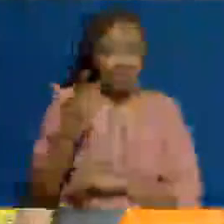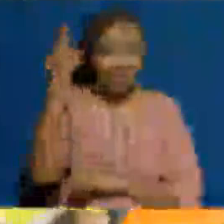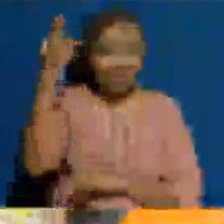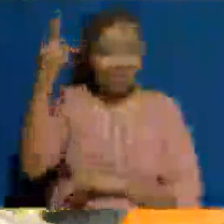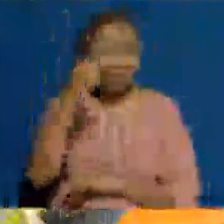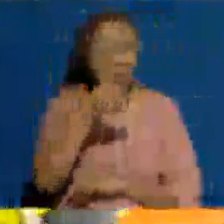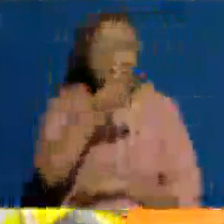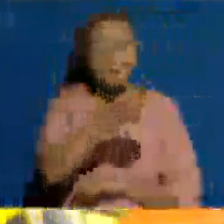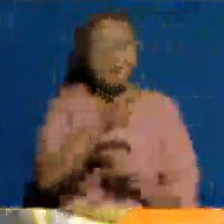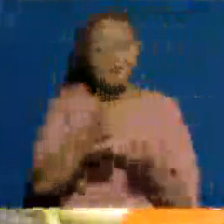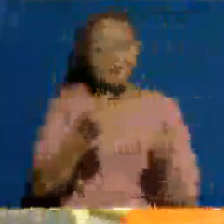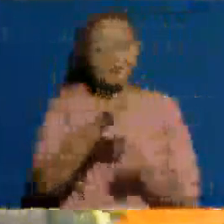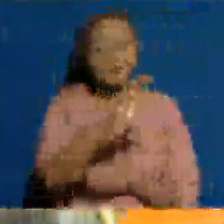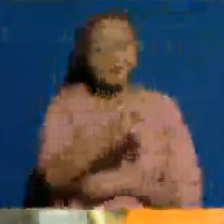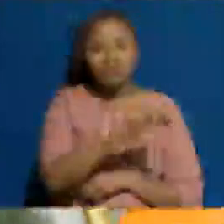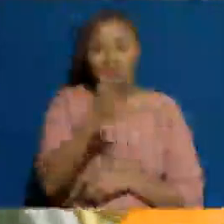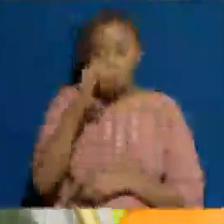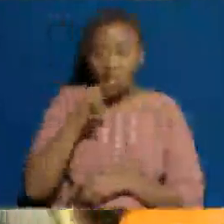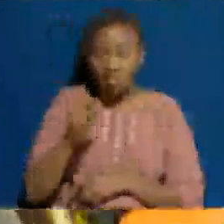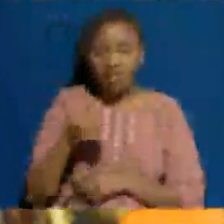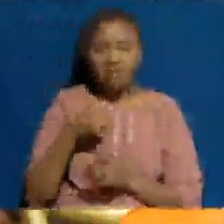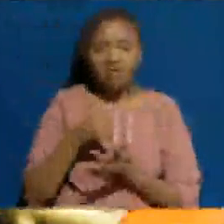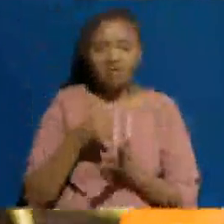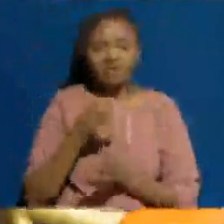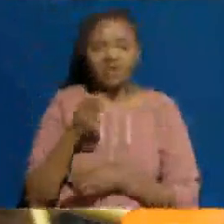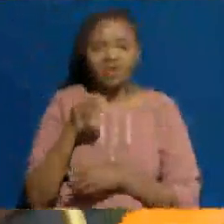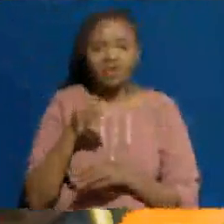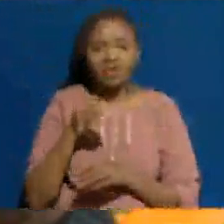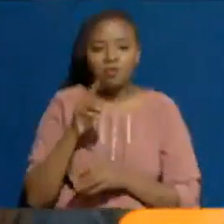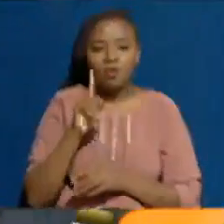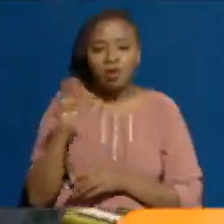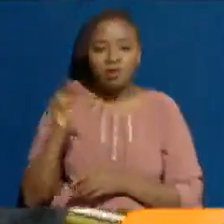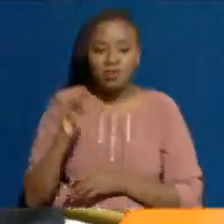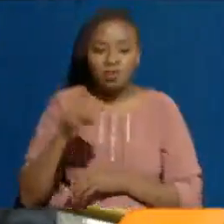arrest in 1 million shillings bribery case. Ben Kirui, Citizen TV.